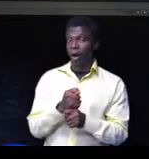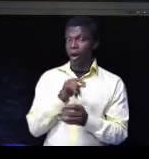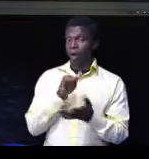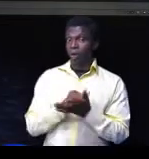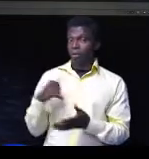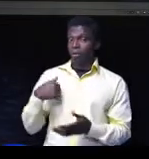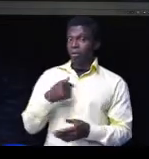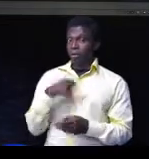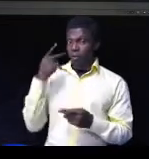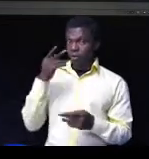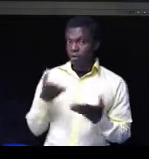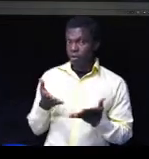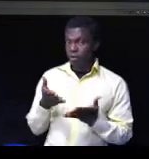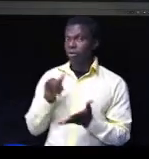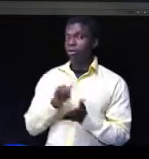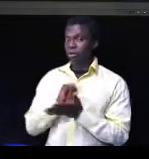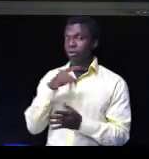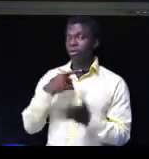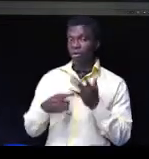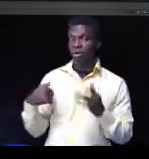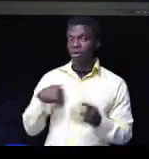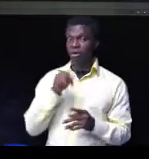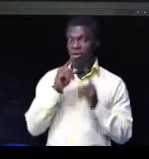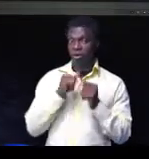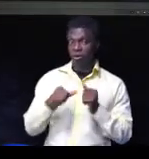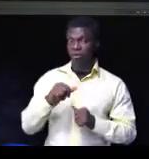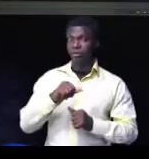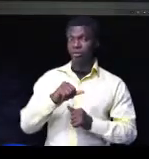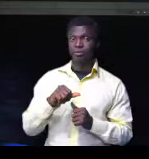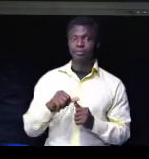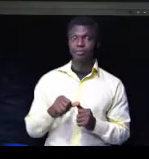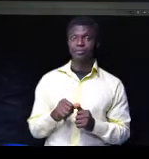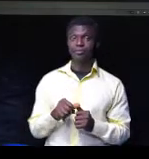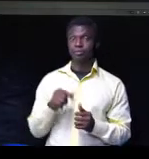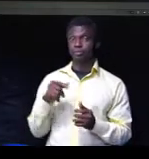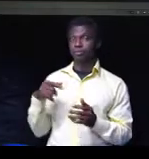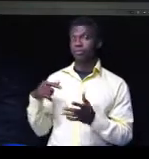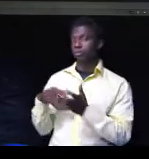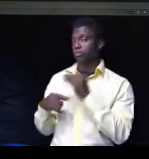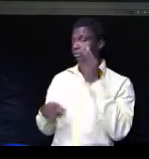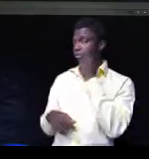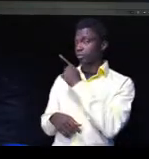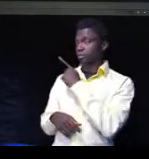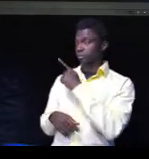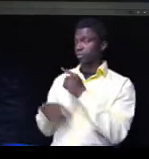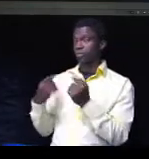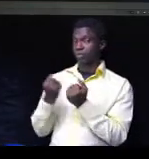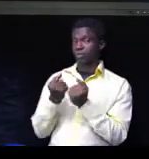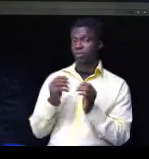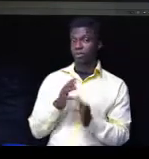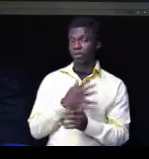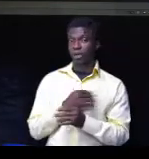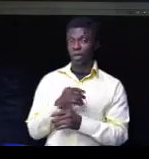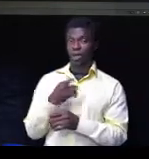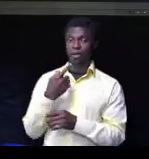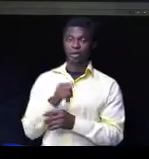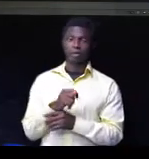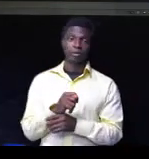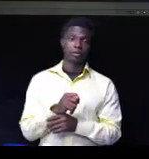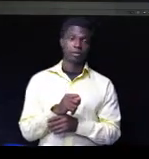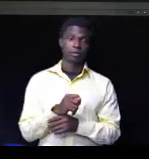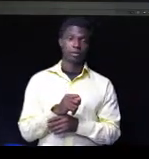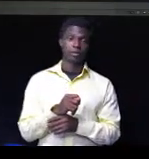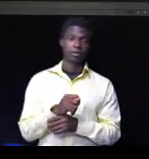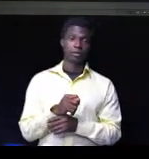surface we are seeing here is in form of mats. That's what we are referring to. So these are the fighters, and we have the referee. Don't